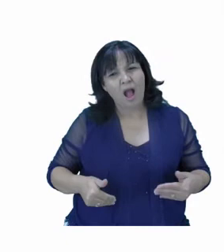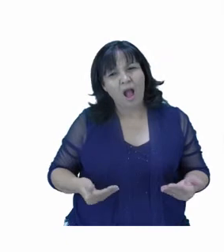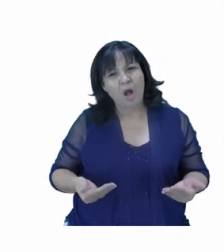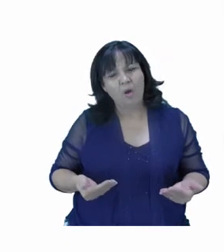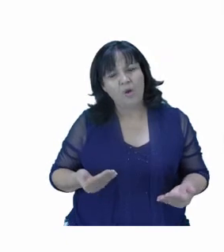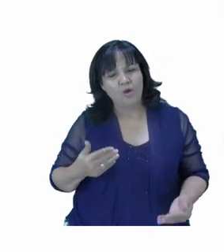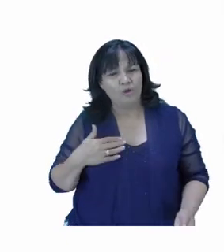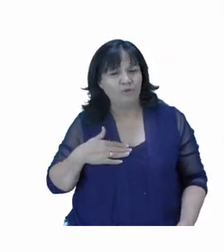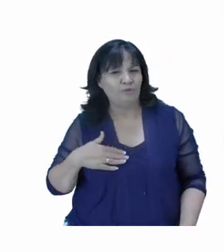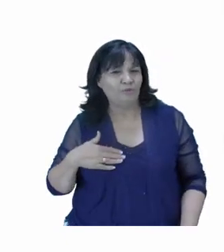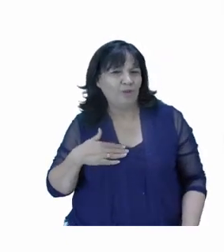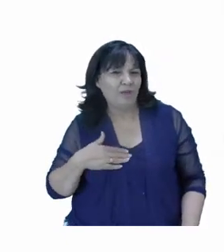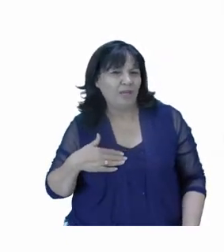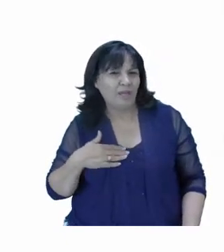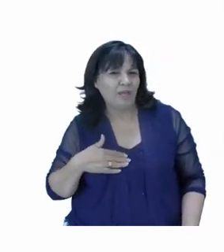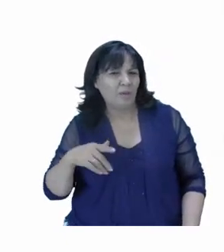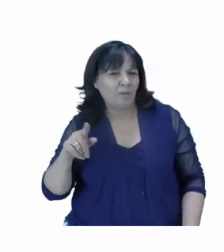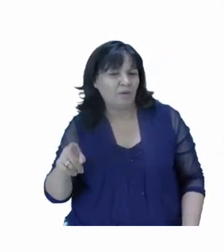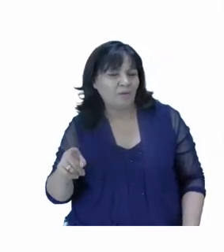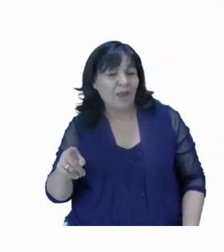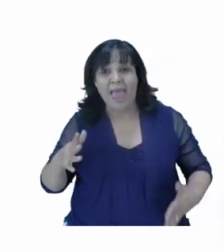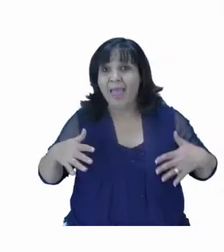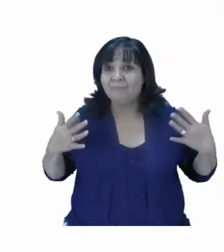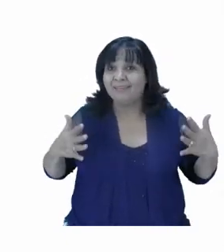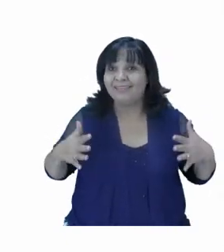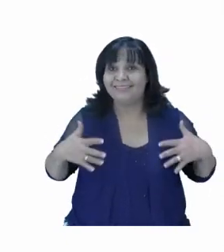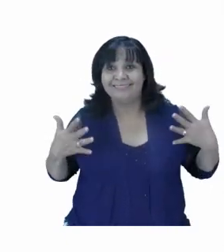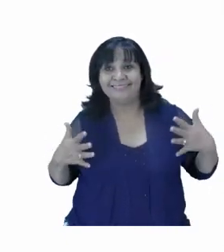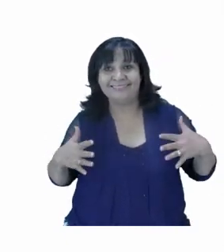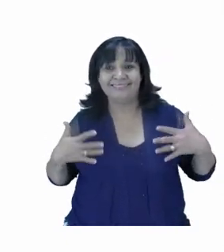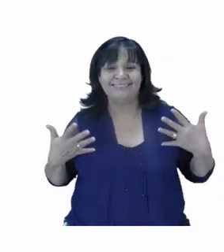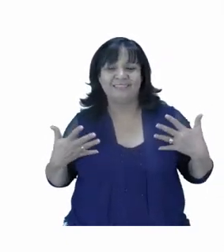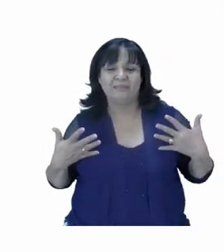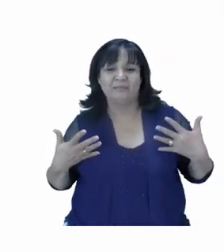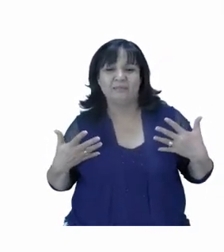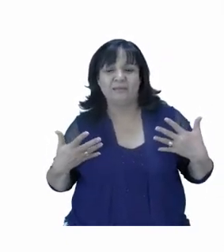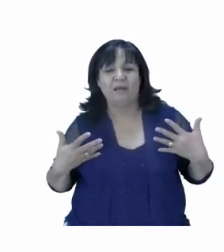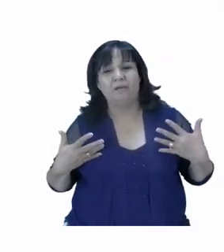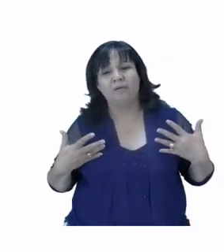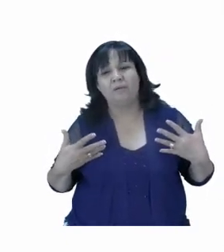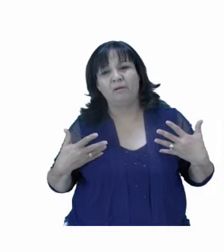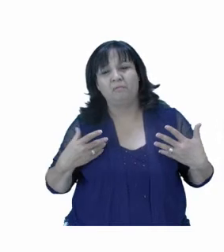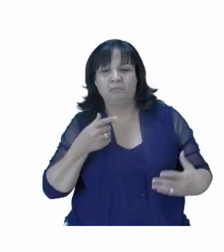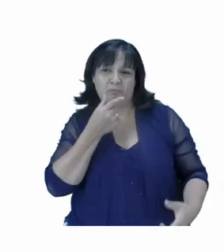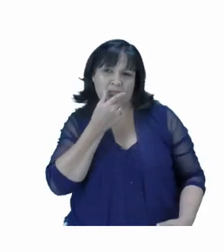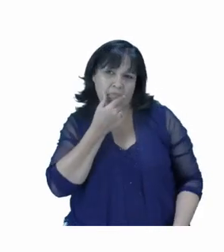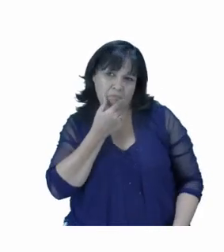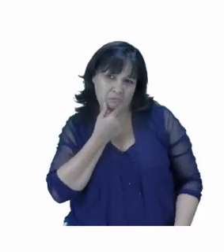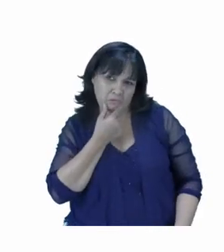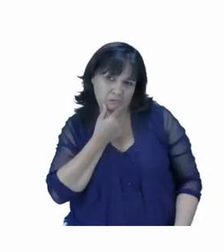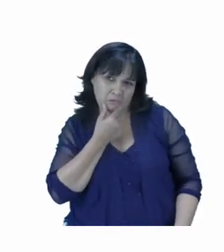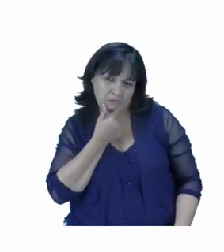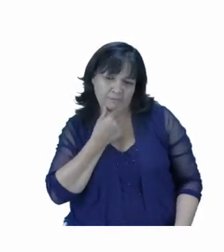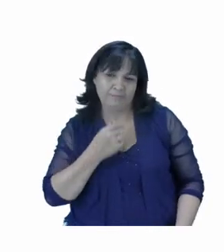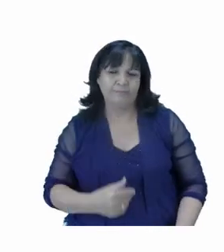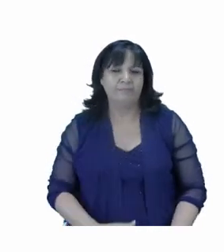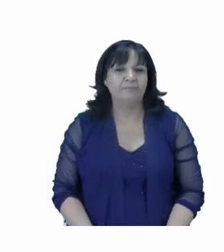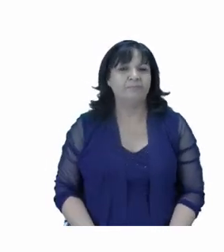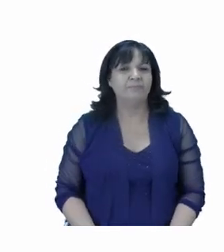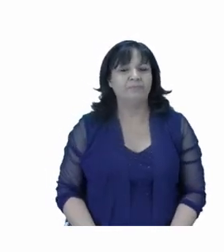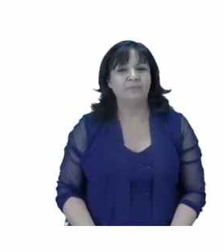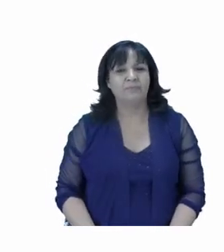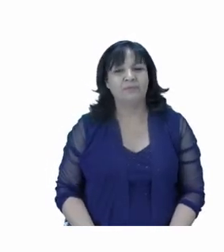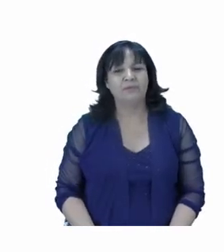when you are happy in the face below. So we have the